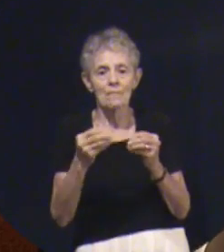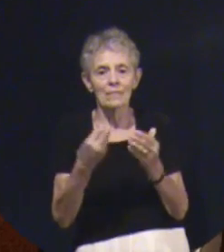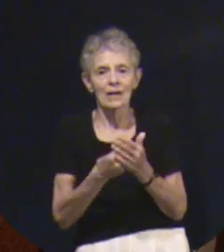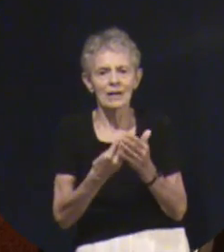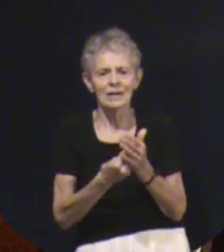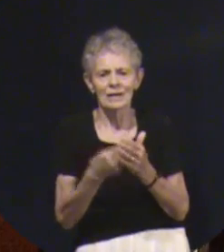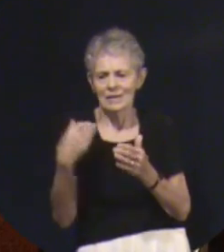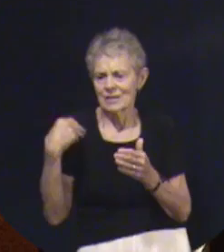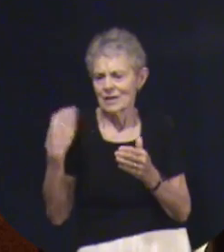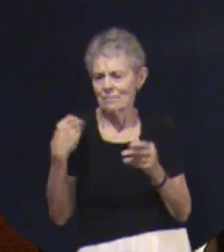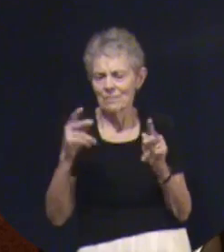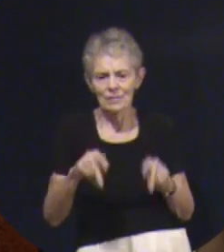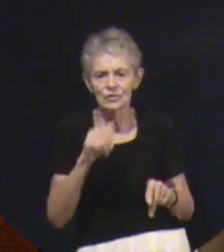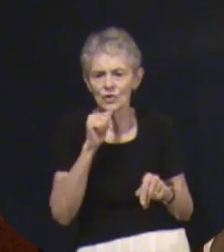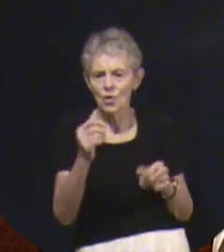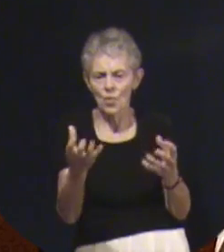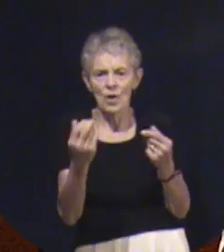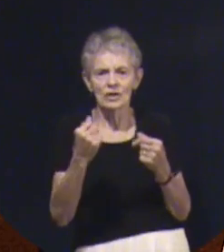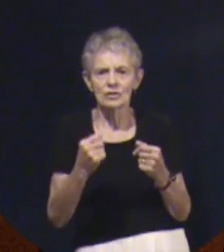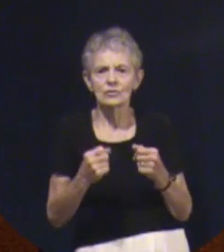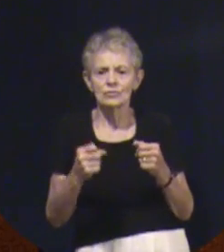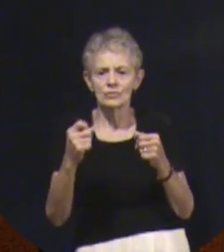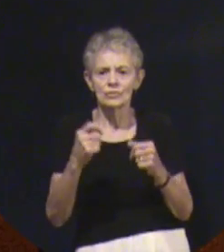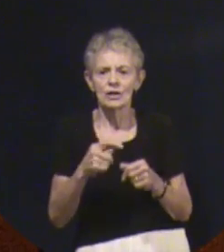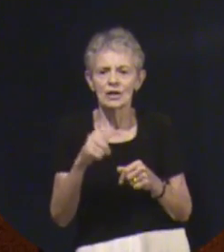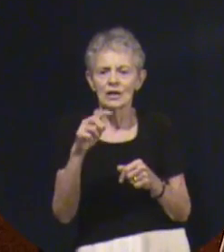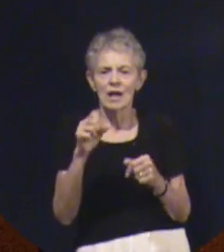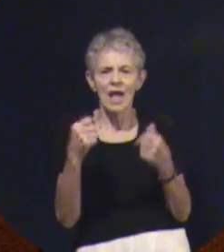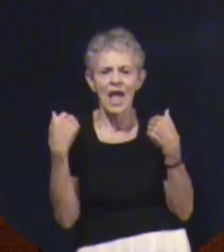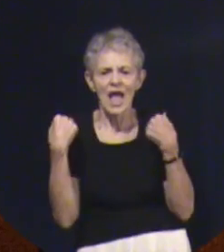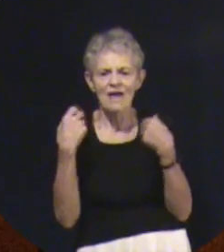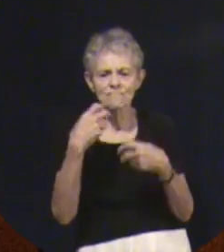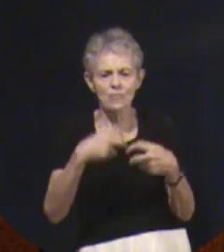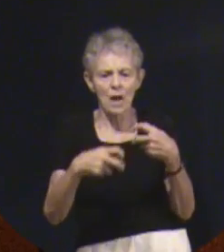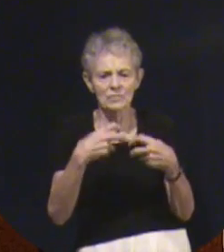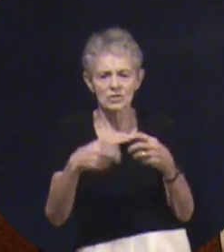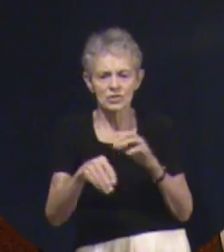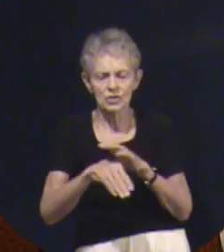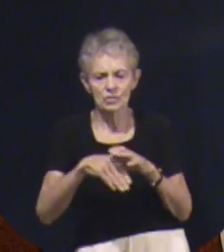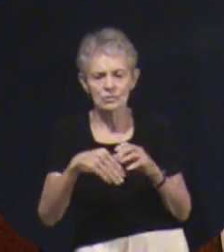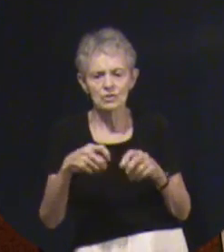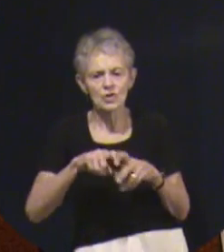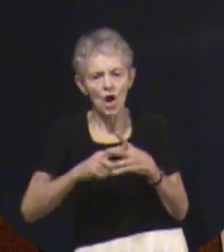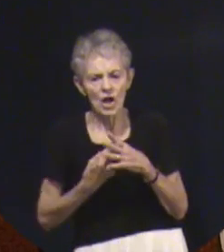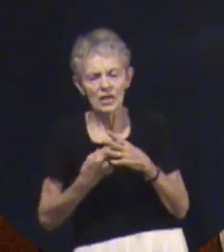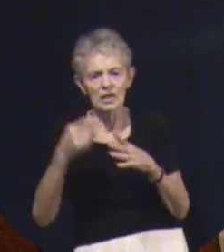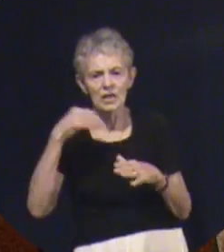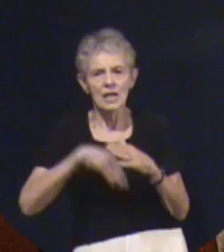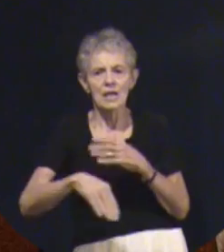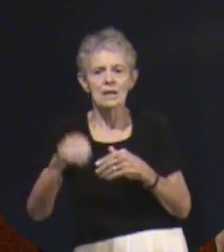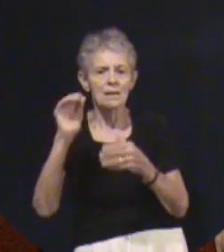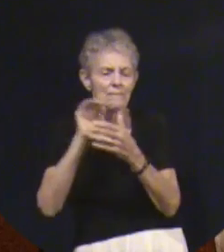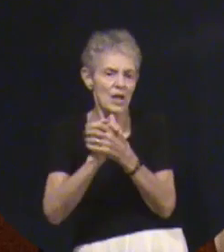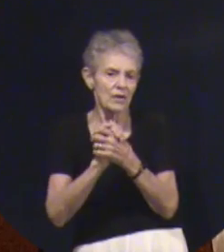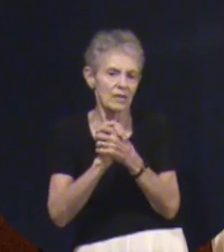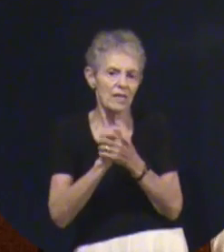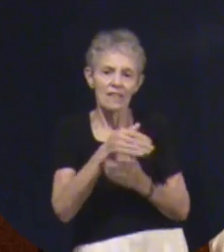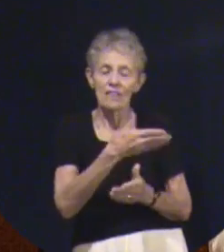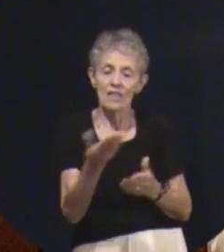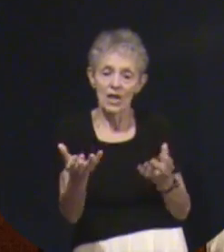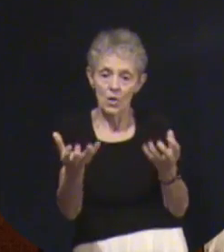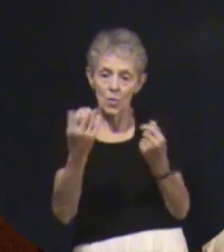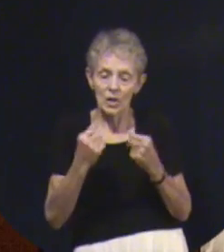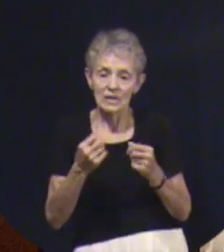struggle starting out in their marriage. They immediately want what it took